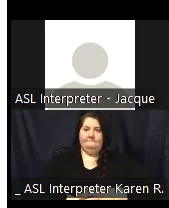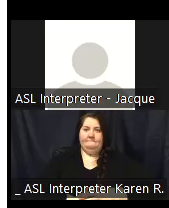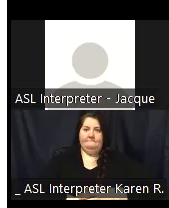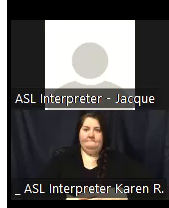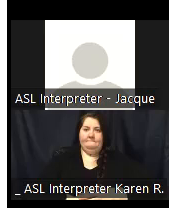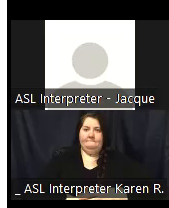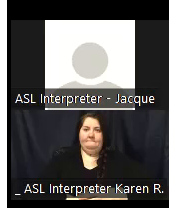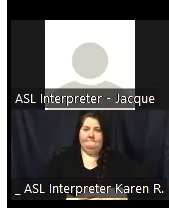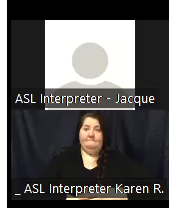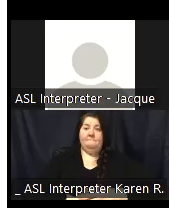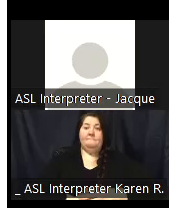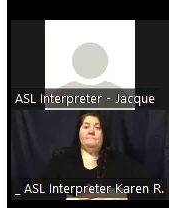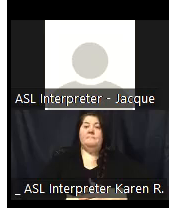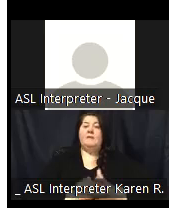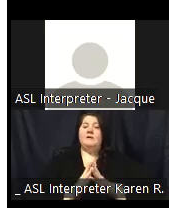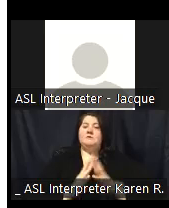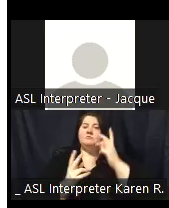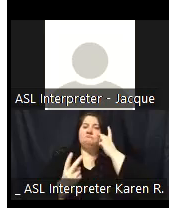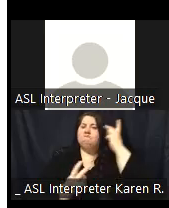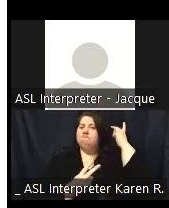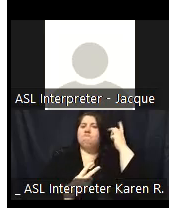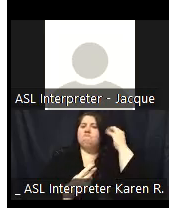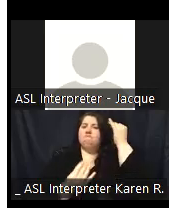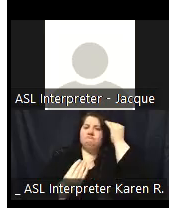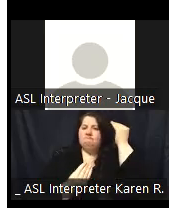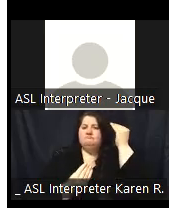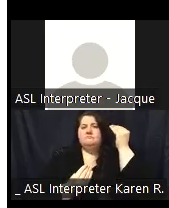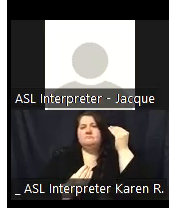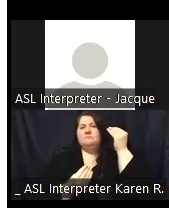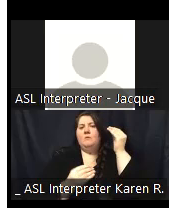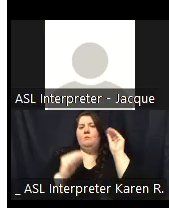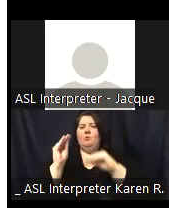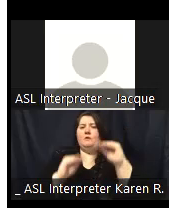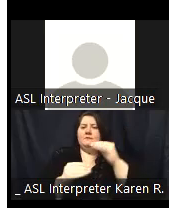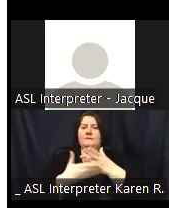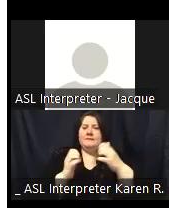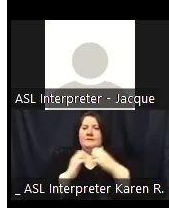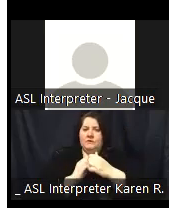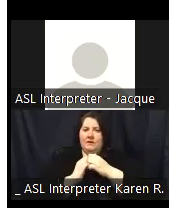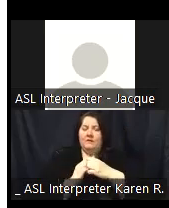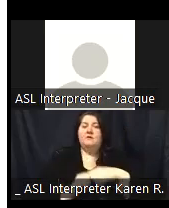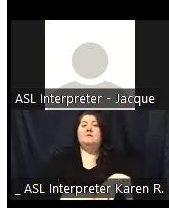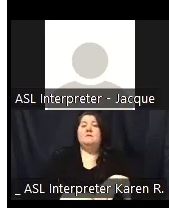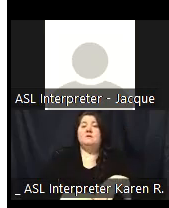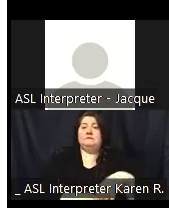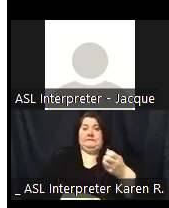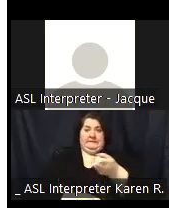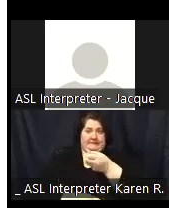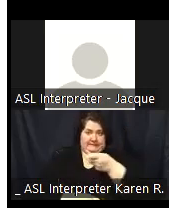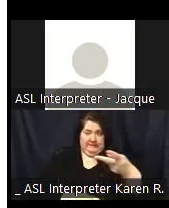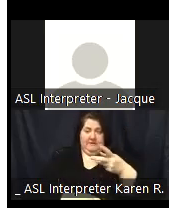And ask you to reflect and put some things together. We have several